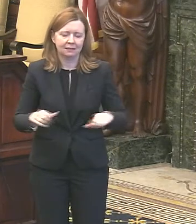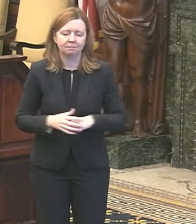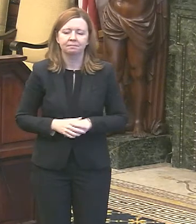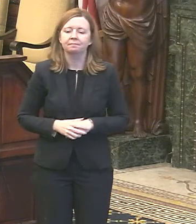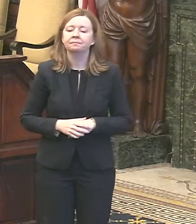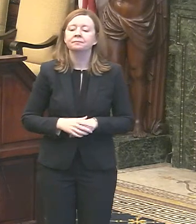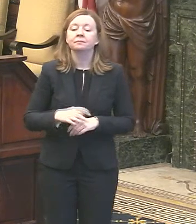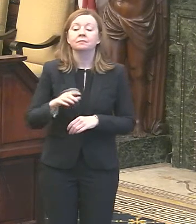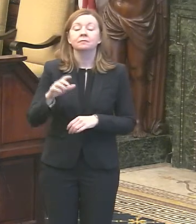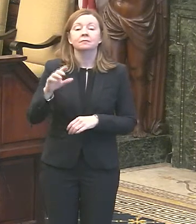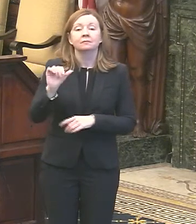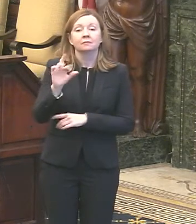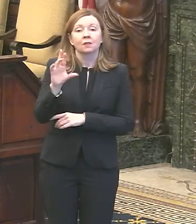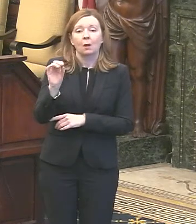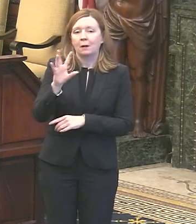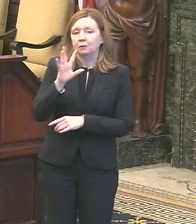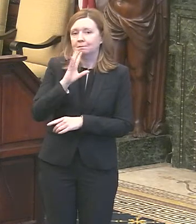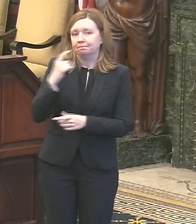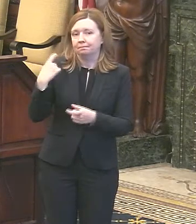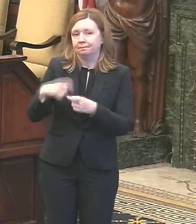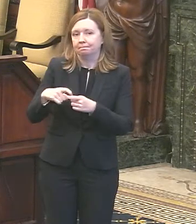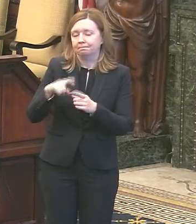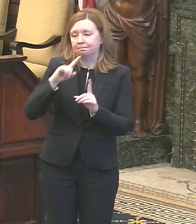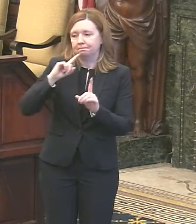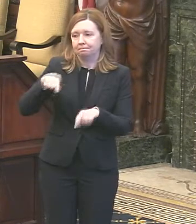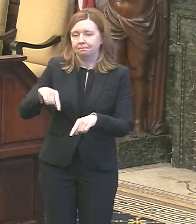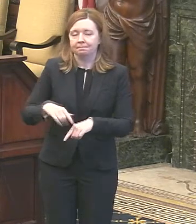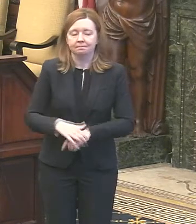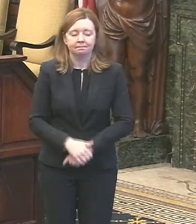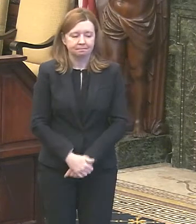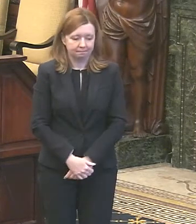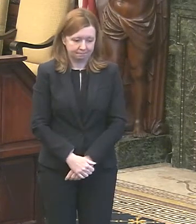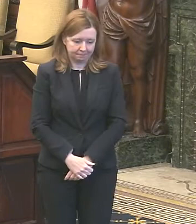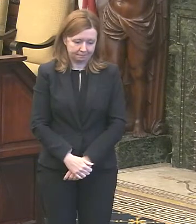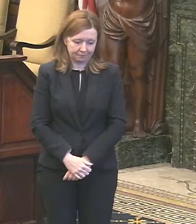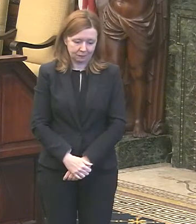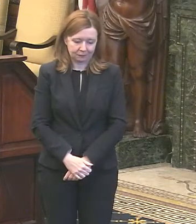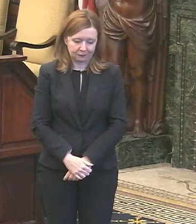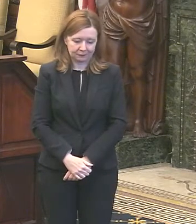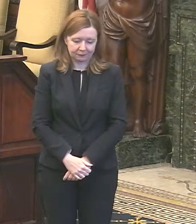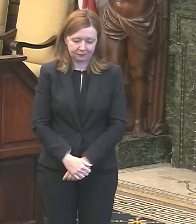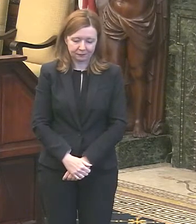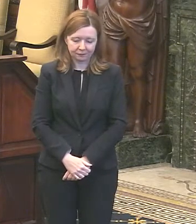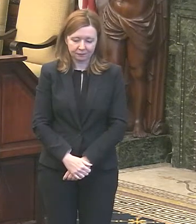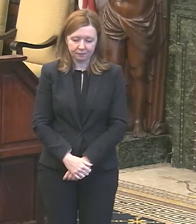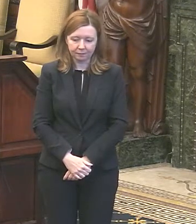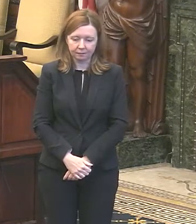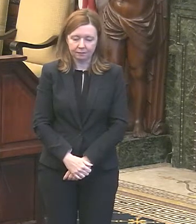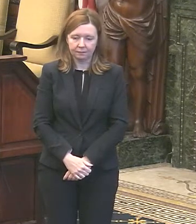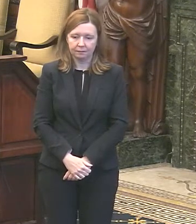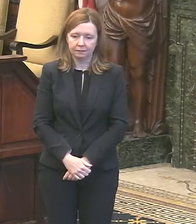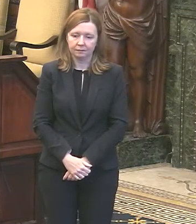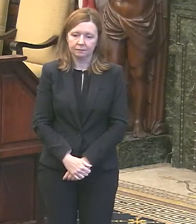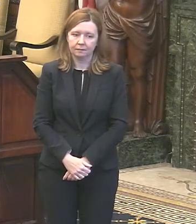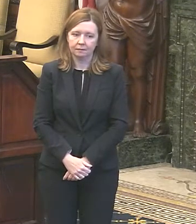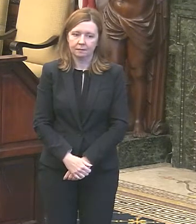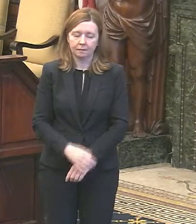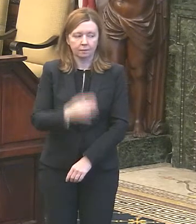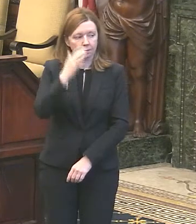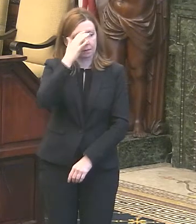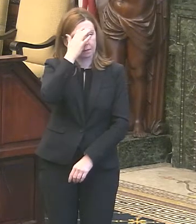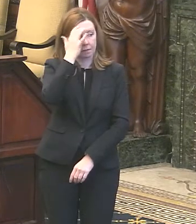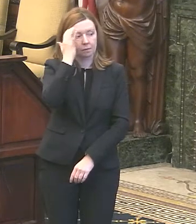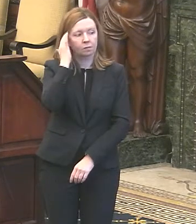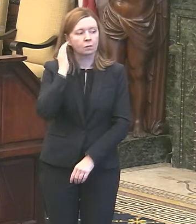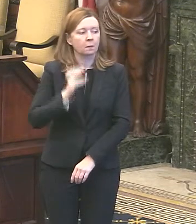Obviamente, nosotros queremos hablar del asunto de las vacunas de Johnson & Johnson porque es una preocupación real, pero hay que recordar de que el riesgo